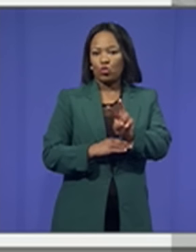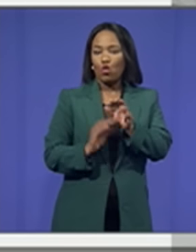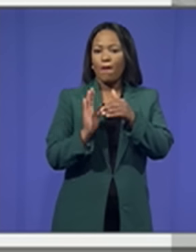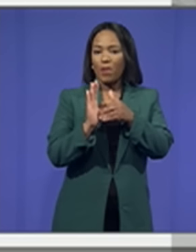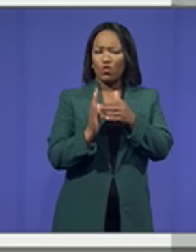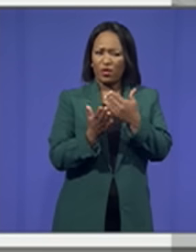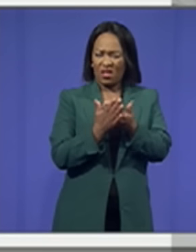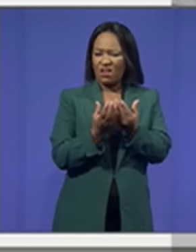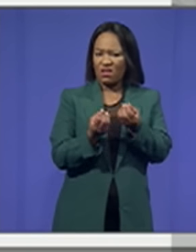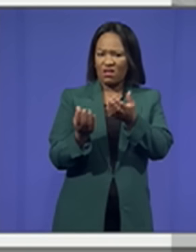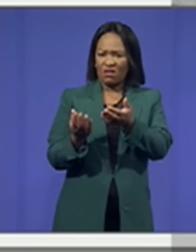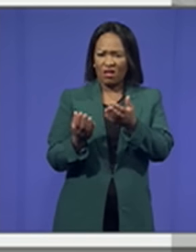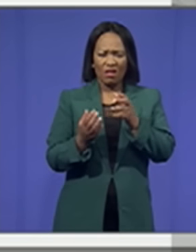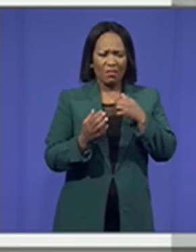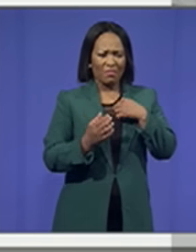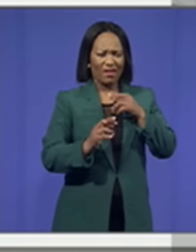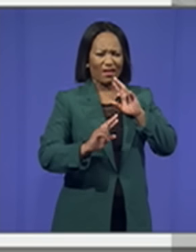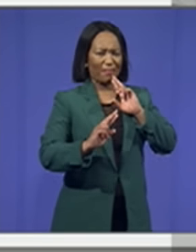you." I replied